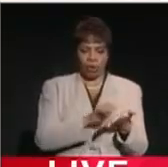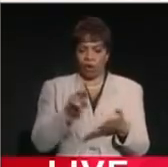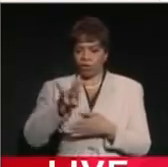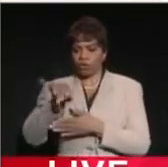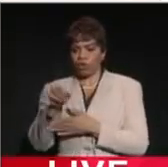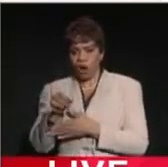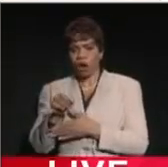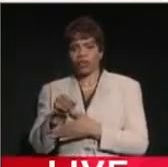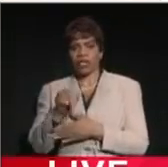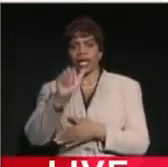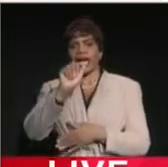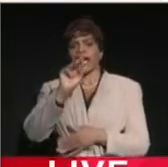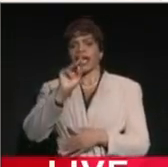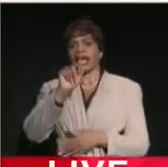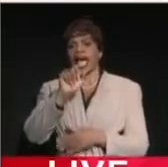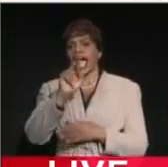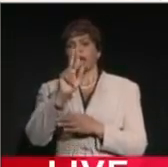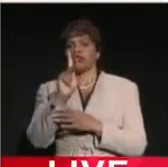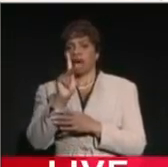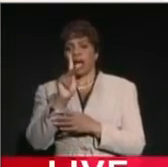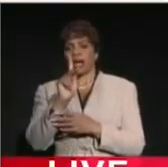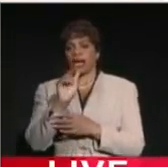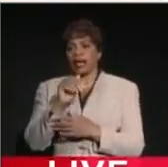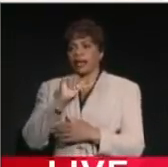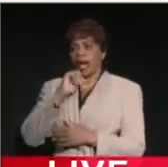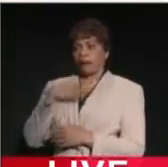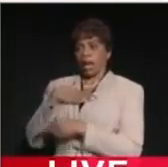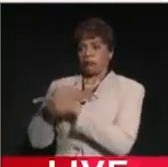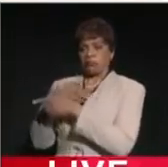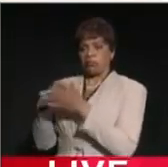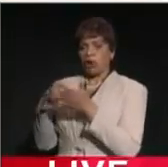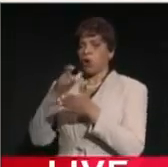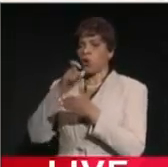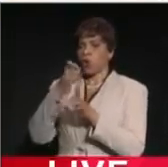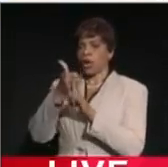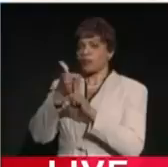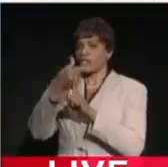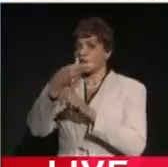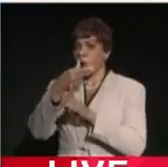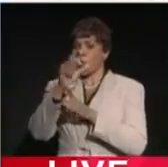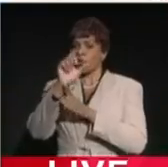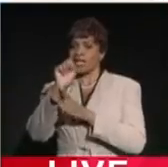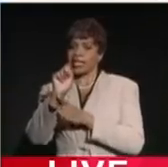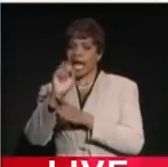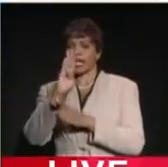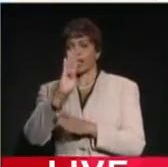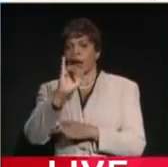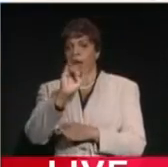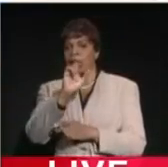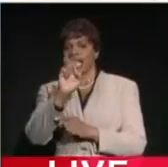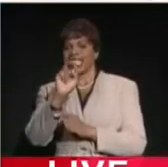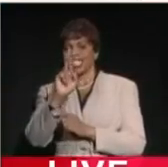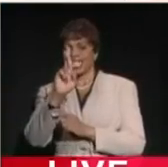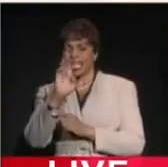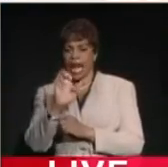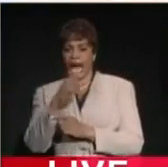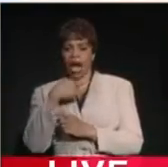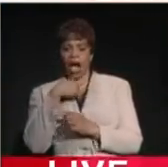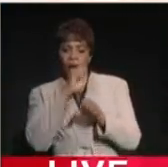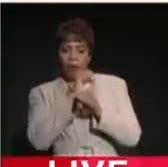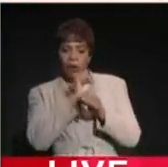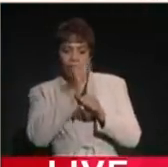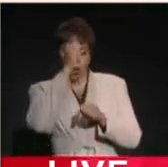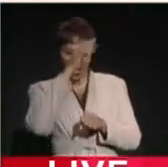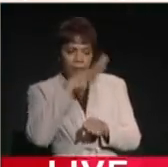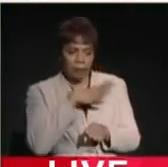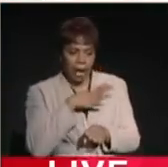only way to get back and forth. Unlike my opponent, who's a Goldman Sachs billionaire, I'm a working mom who has double W-2 income and my husband